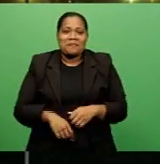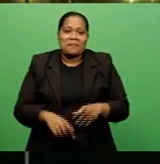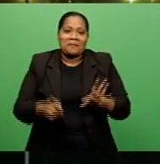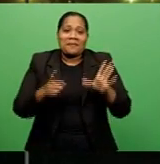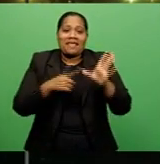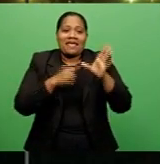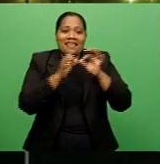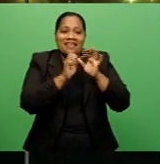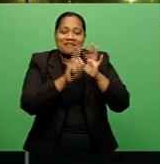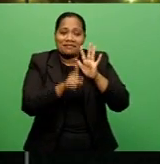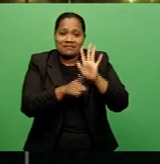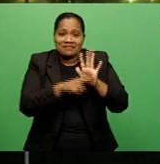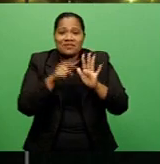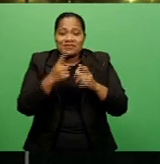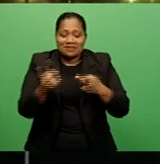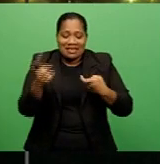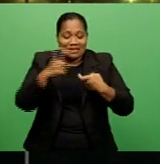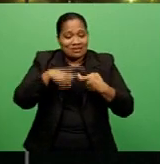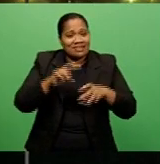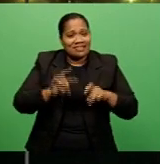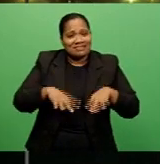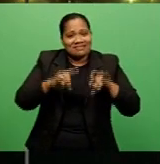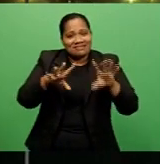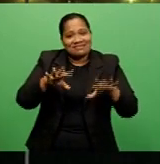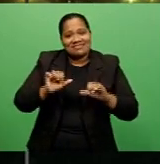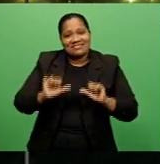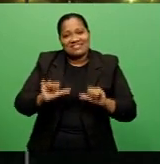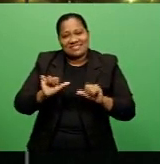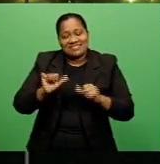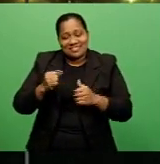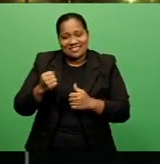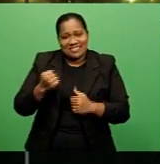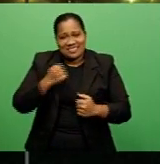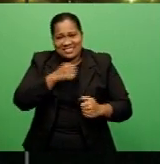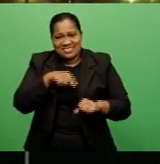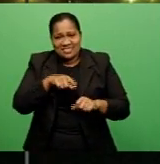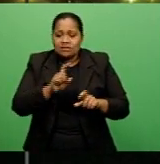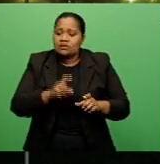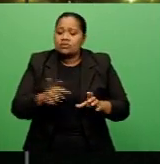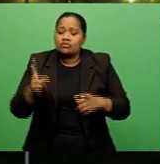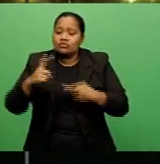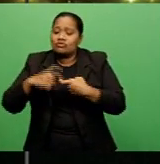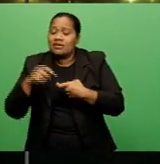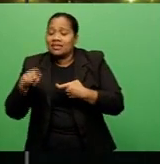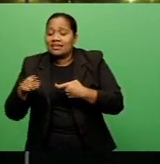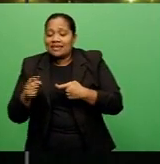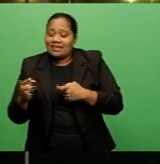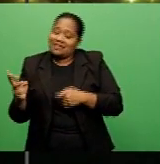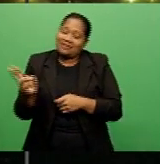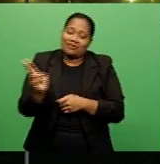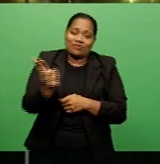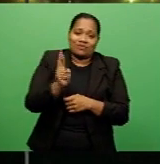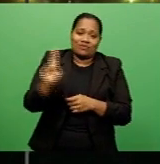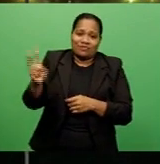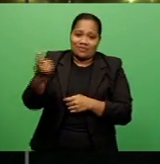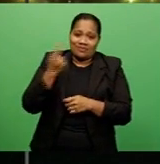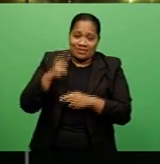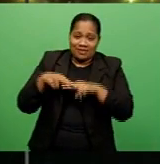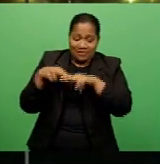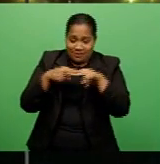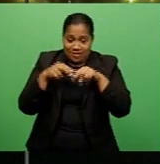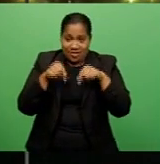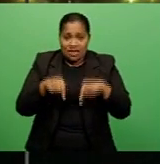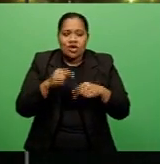Vuniwanga joined the Australian Defence Force in 2017, returned to Fiji earlier this year to help his fellow Fijians who